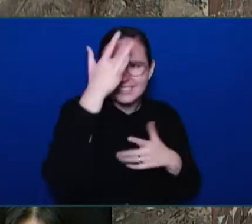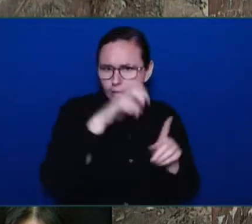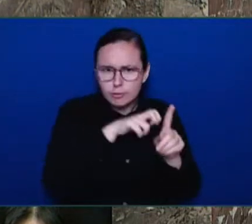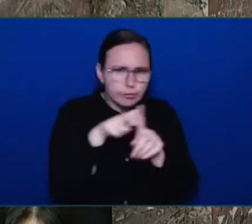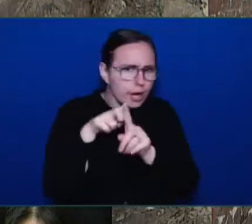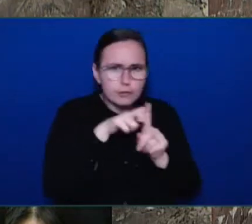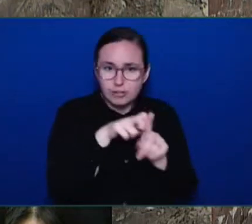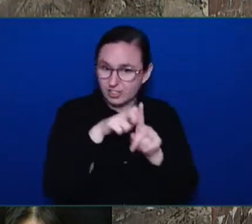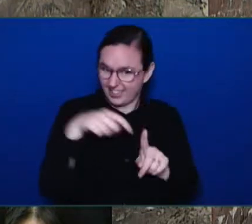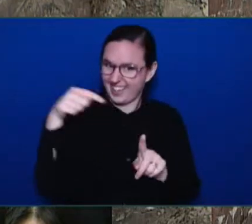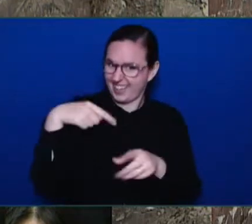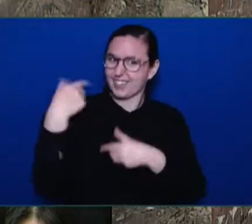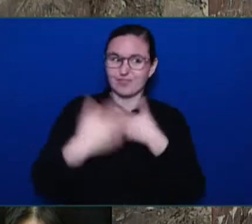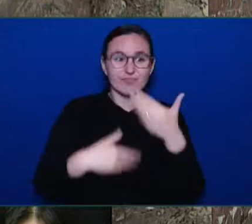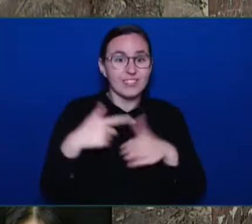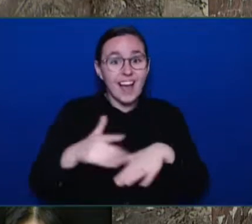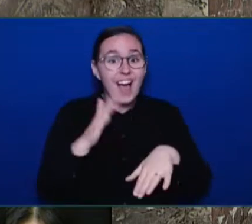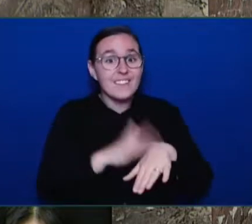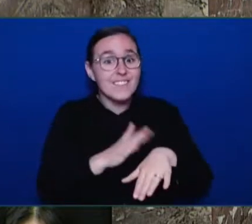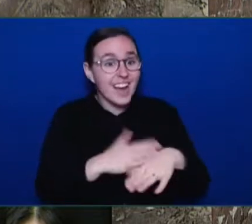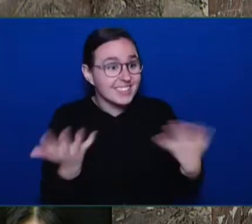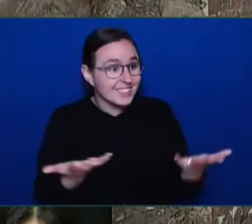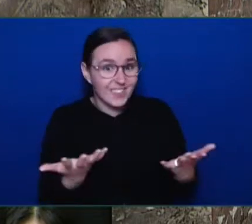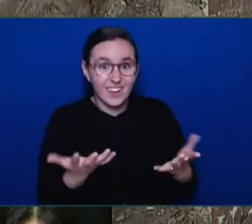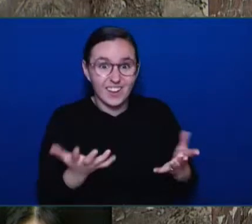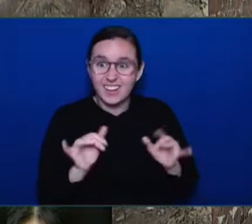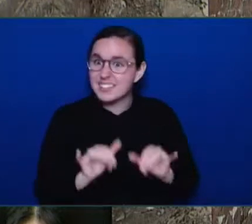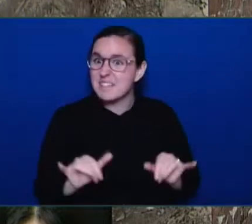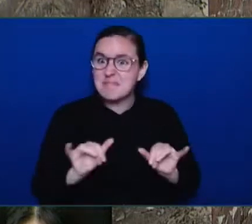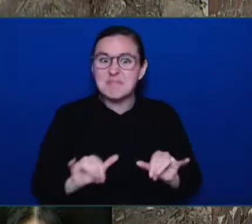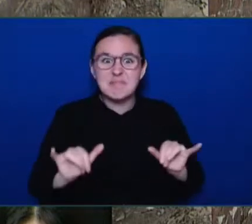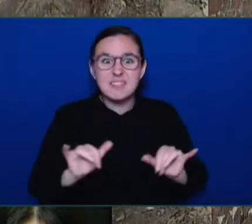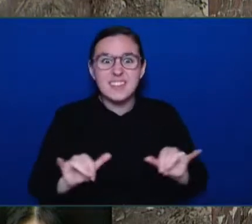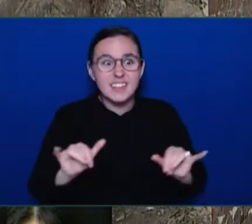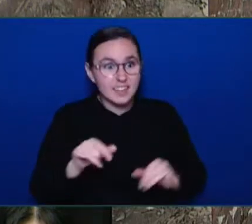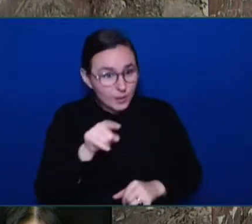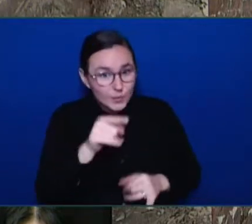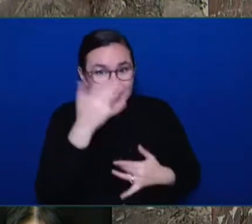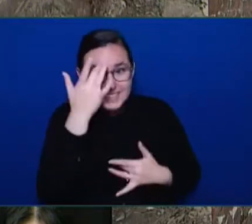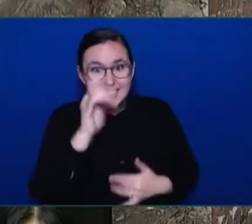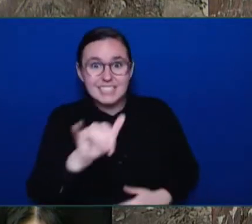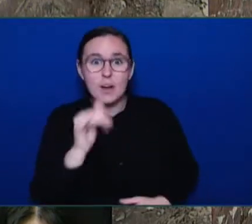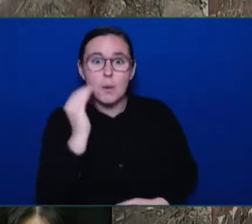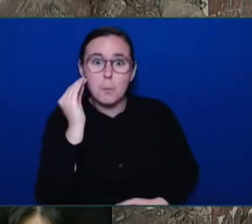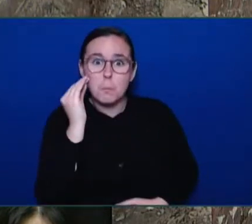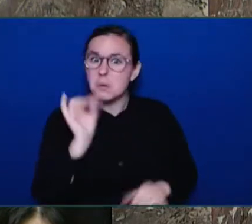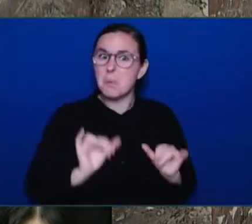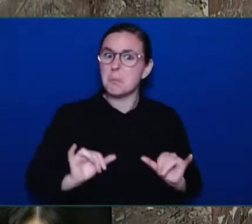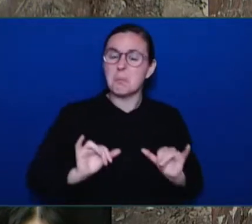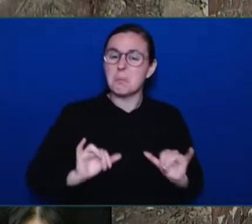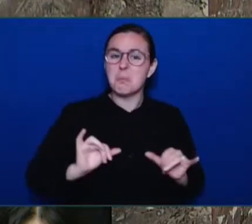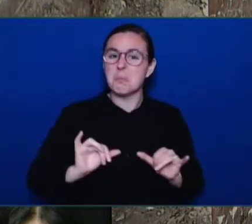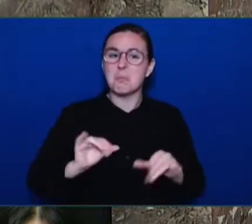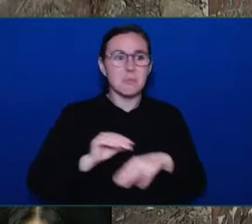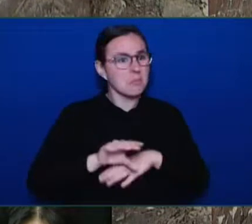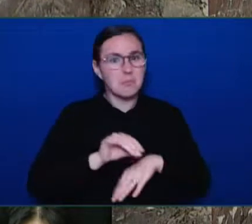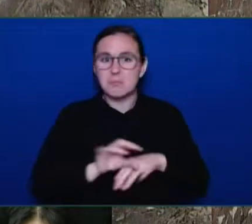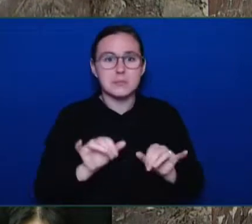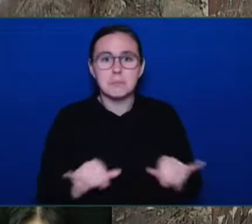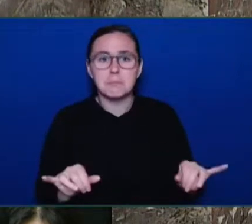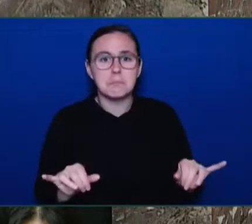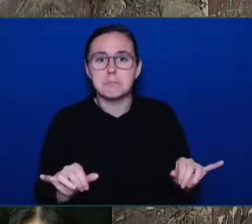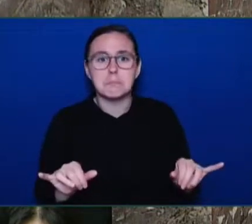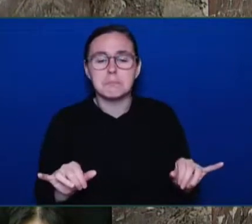to be, that people need to be careful and stay home when they're sick. It is a time of contact tracing, and seeking out more information on that is not